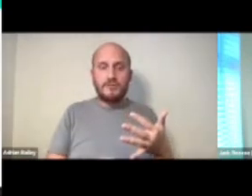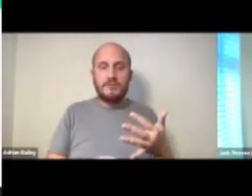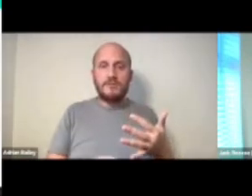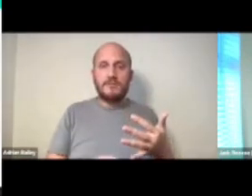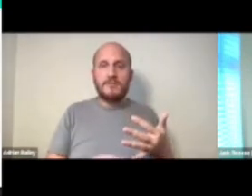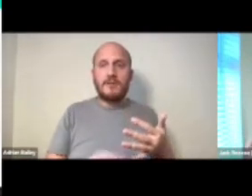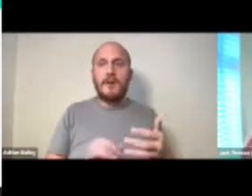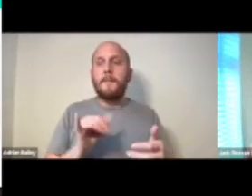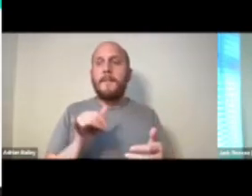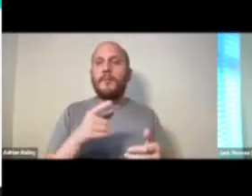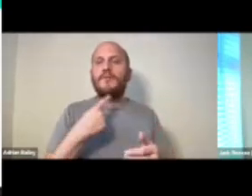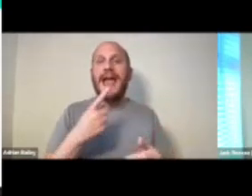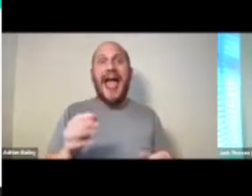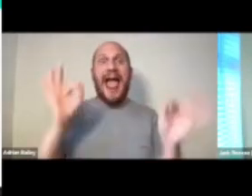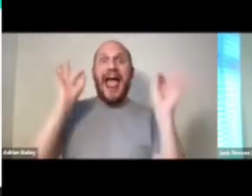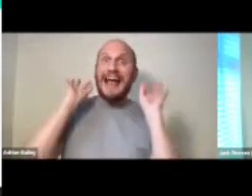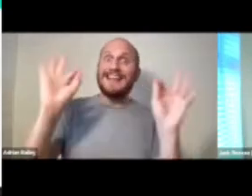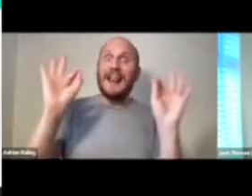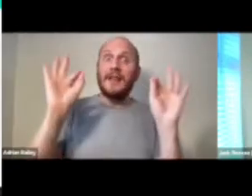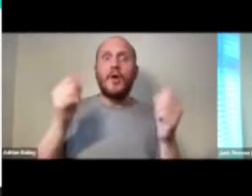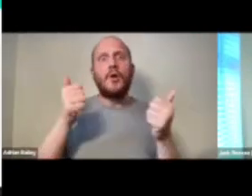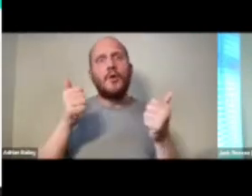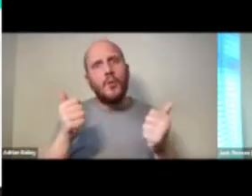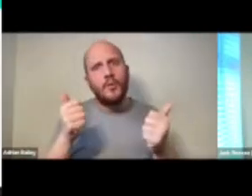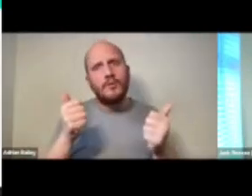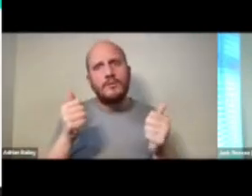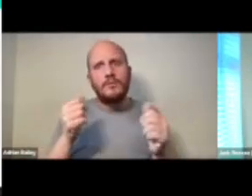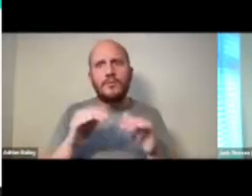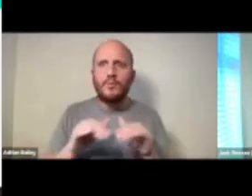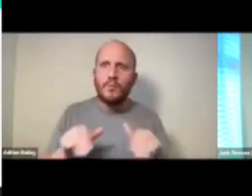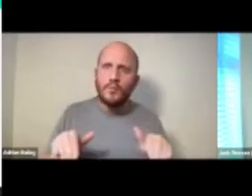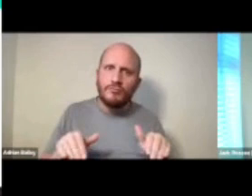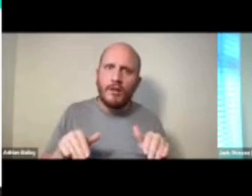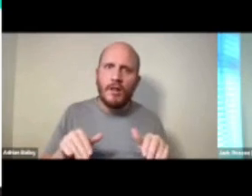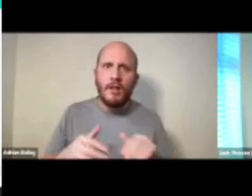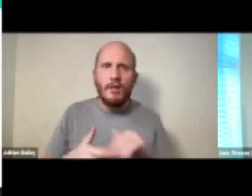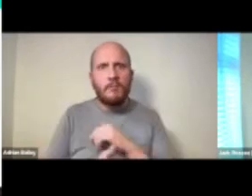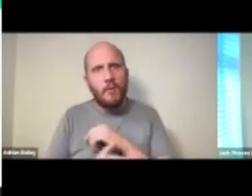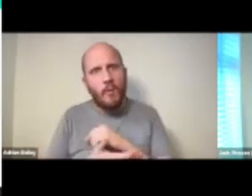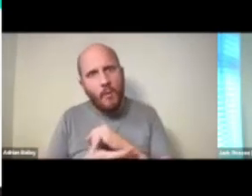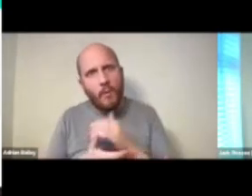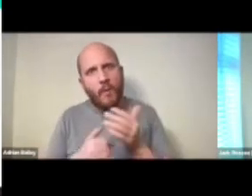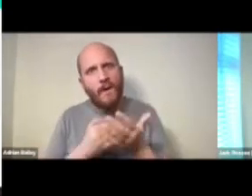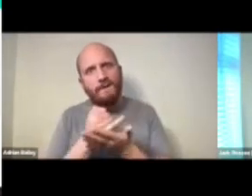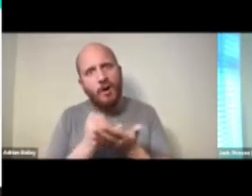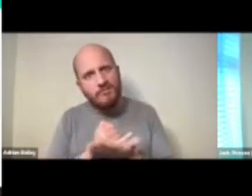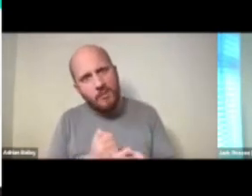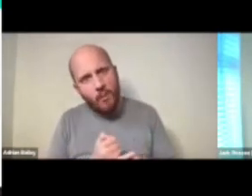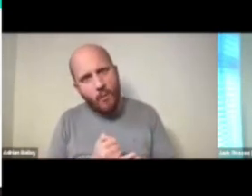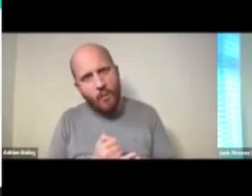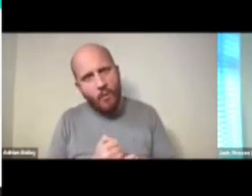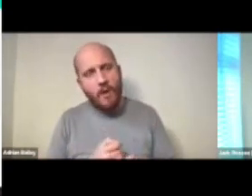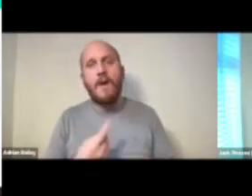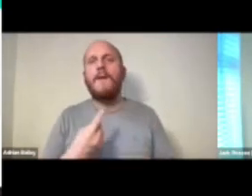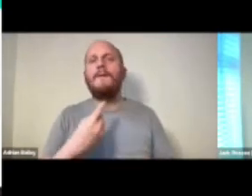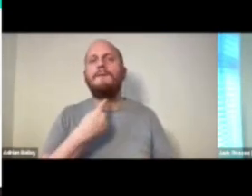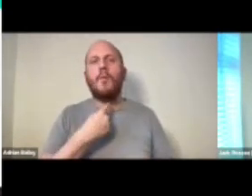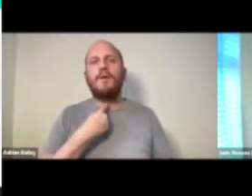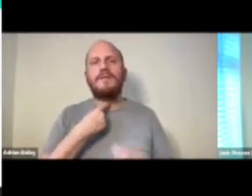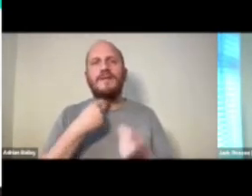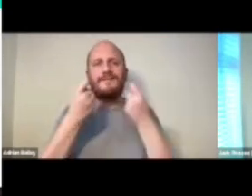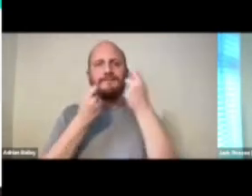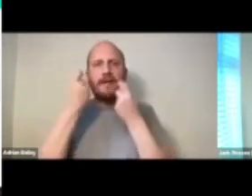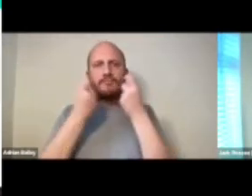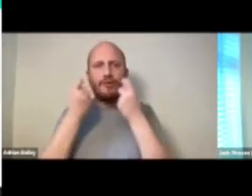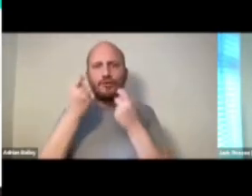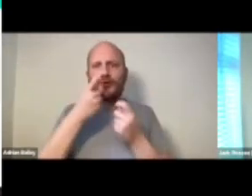might say, "Excellent, good, neutral, poor, very poor." And the tone of the voice and even your facial